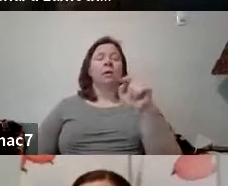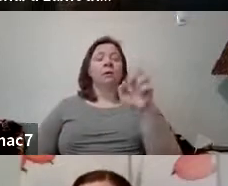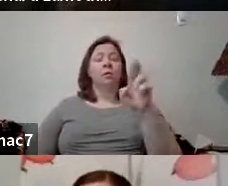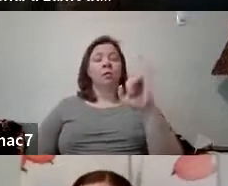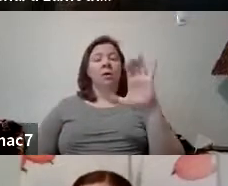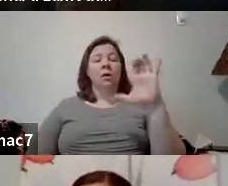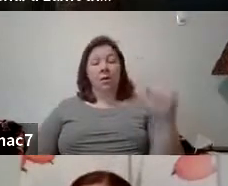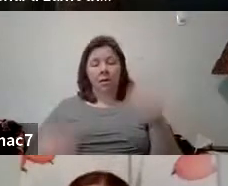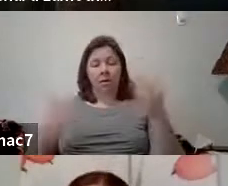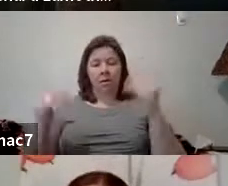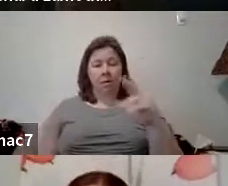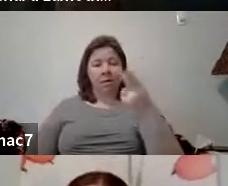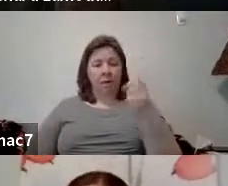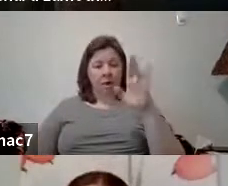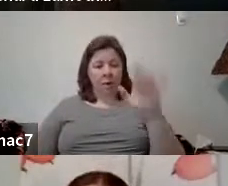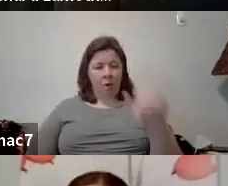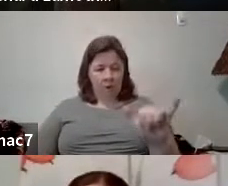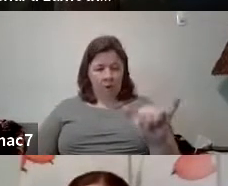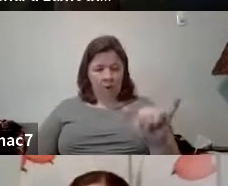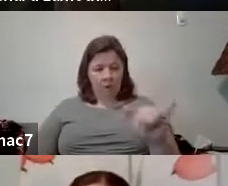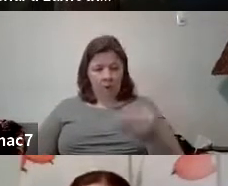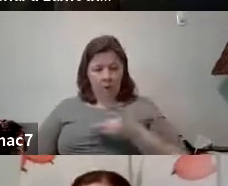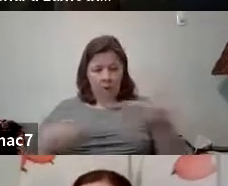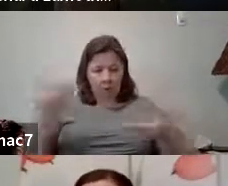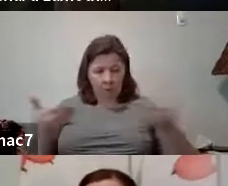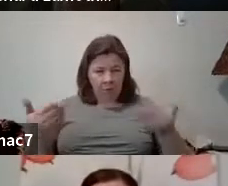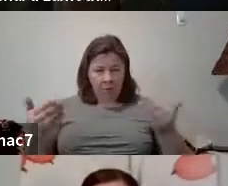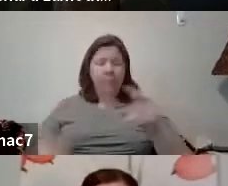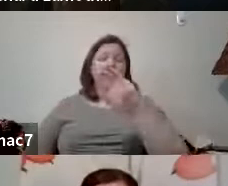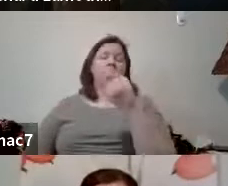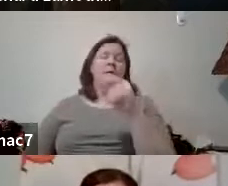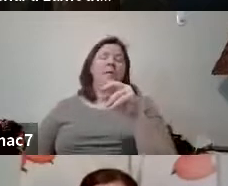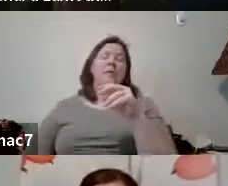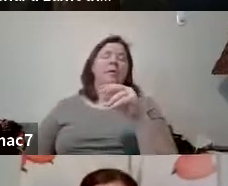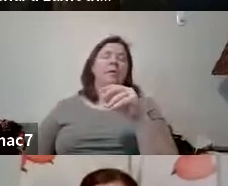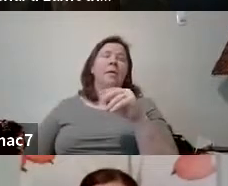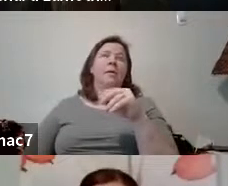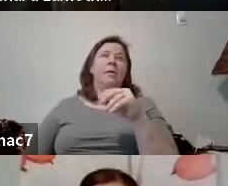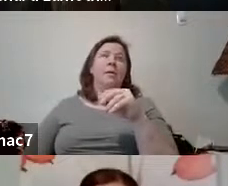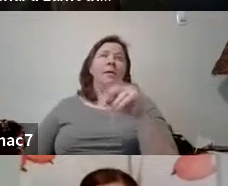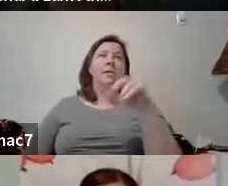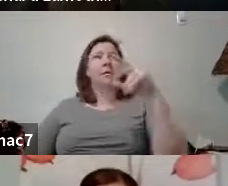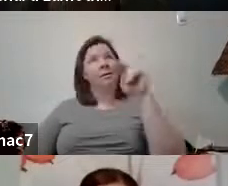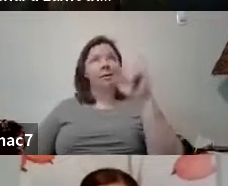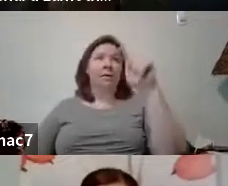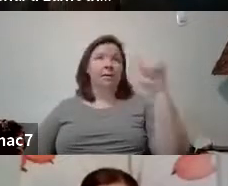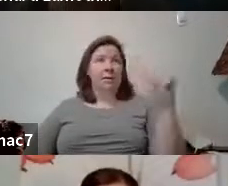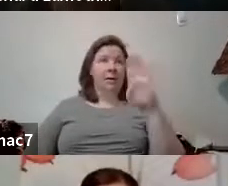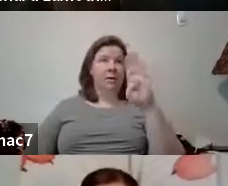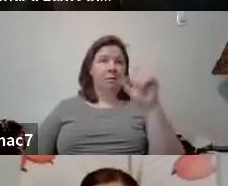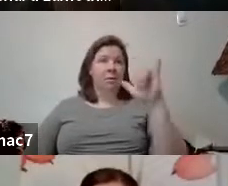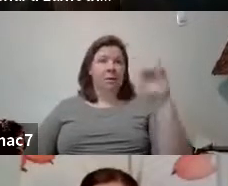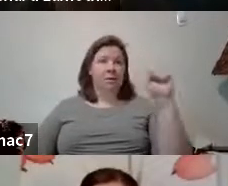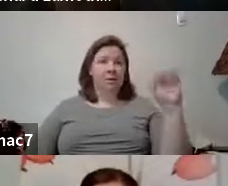Harry, welcome to you. Nidja Buliso, welcome. Oh,